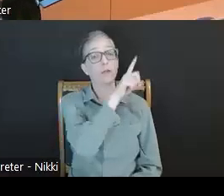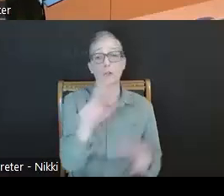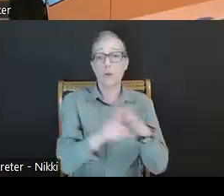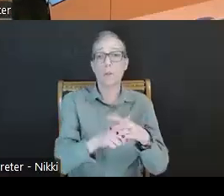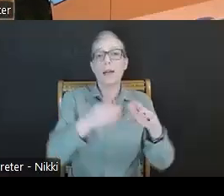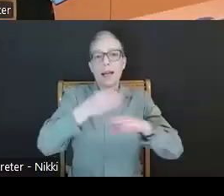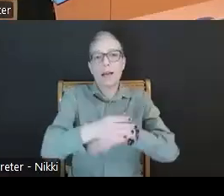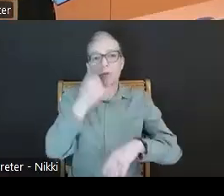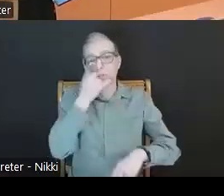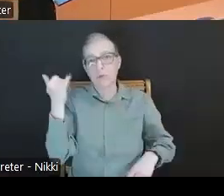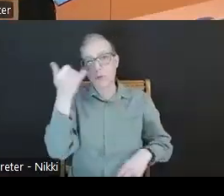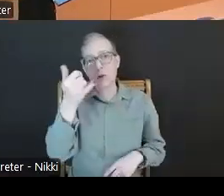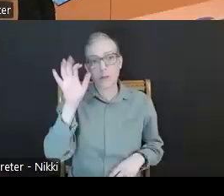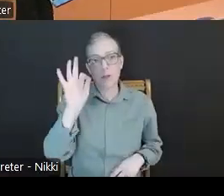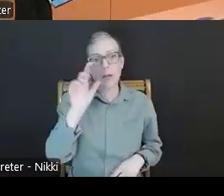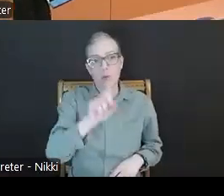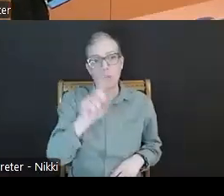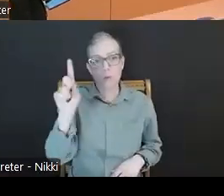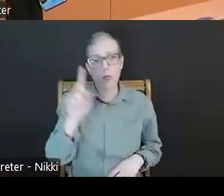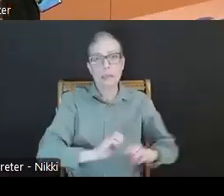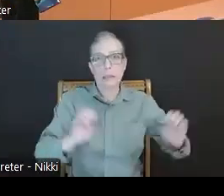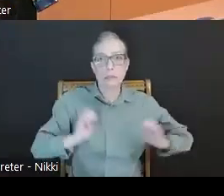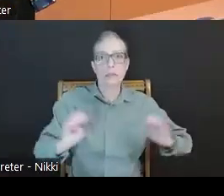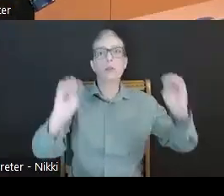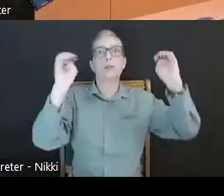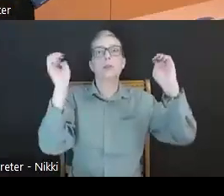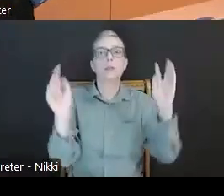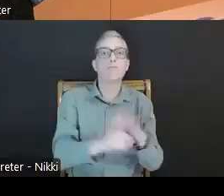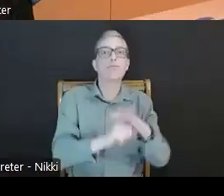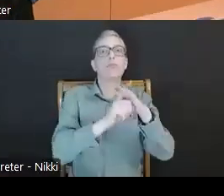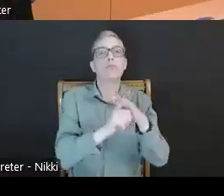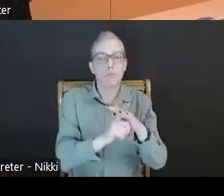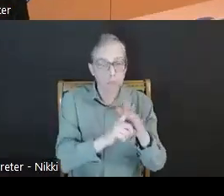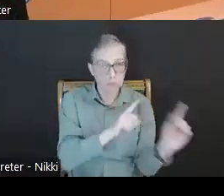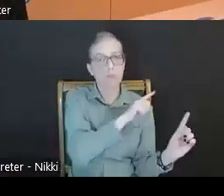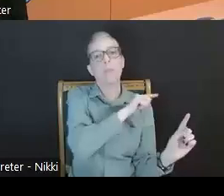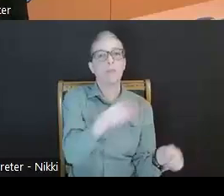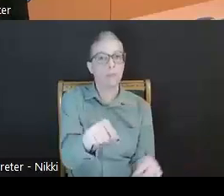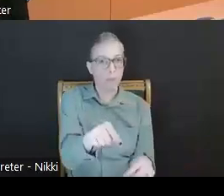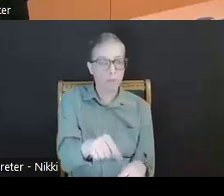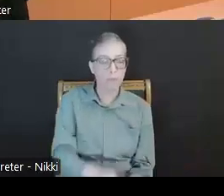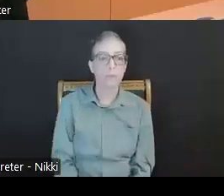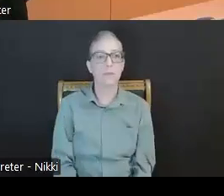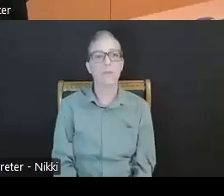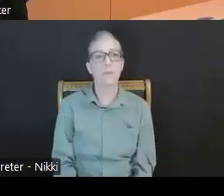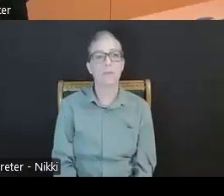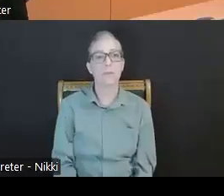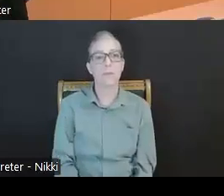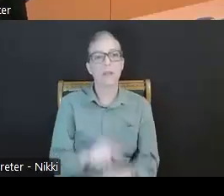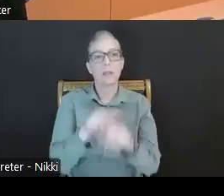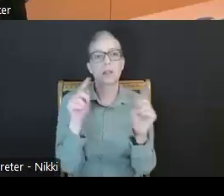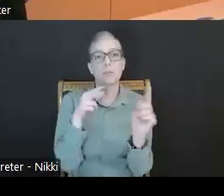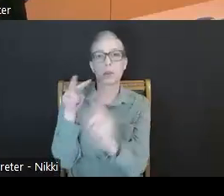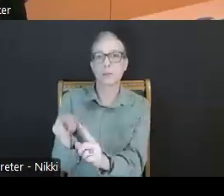the really, really emergent calls. And I think that is a different perspective than some of the calls that